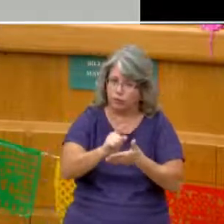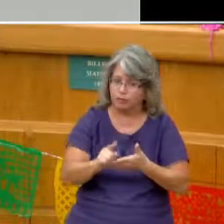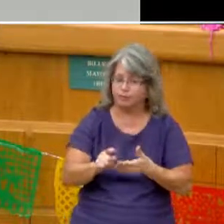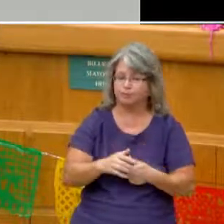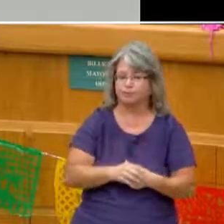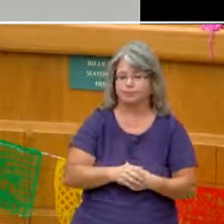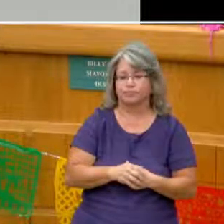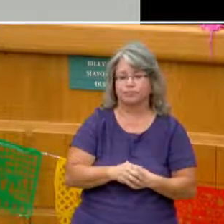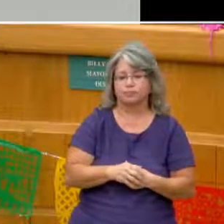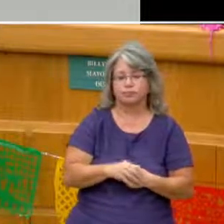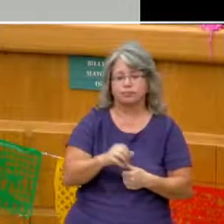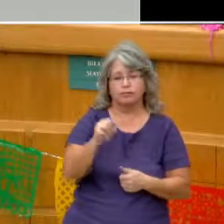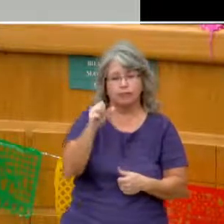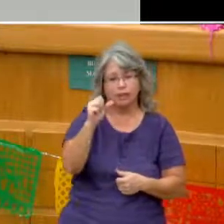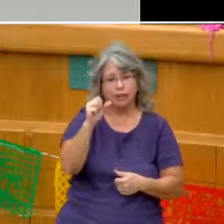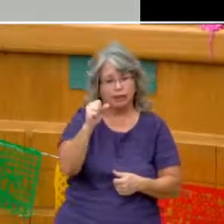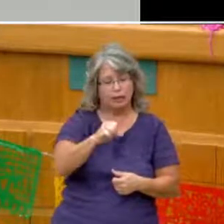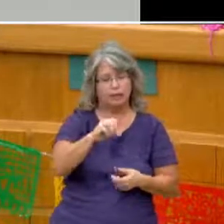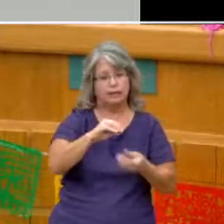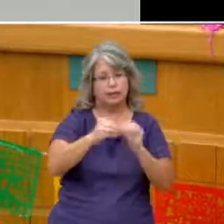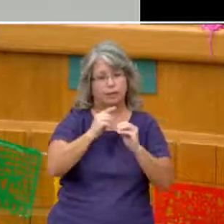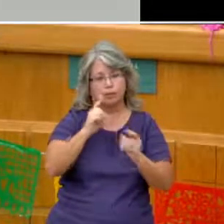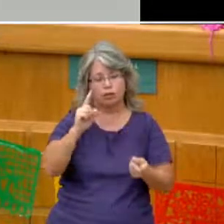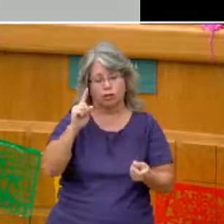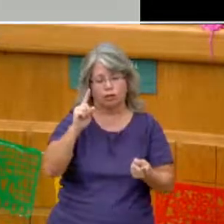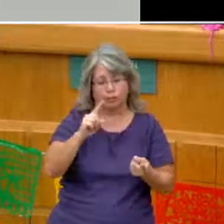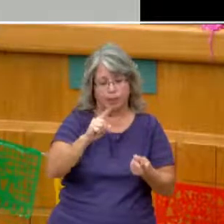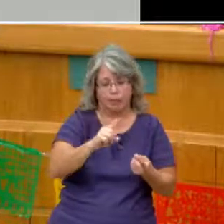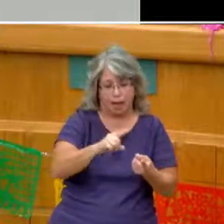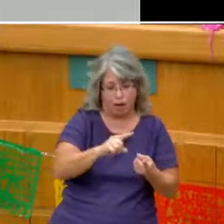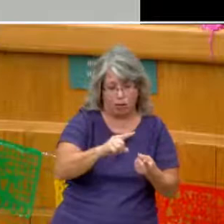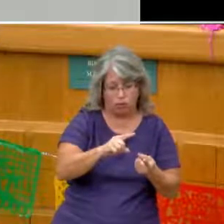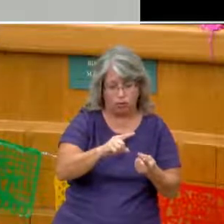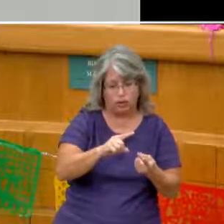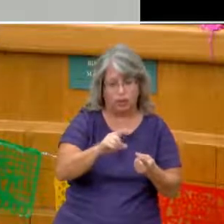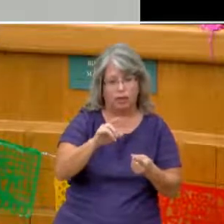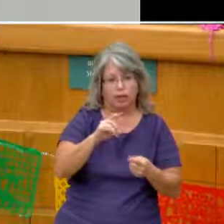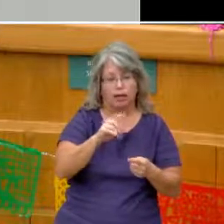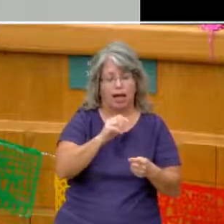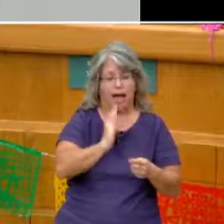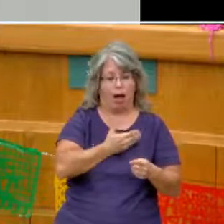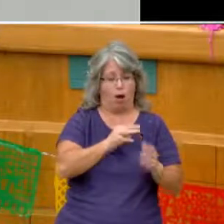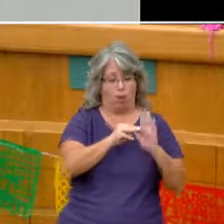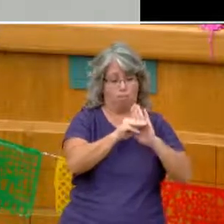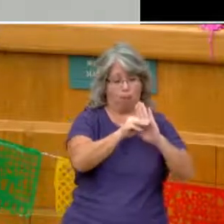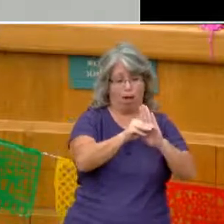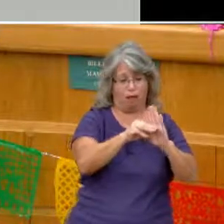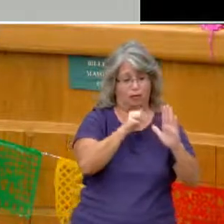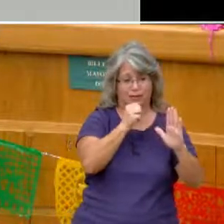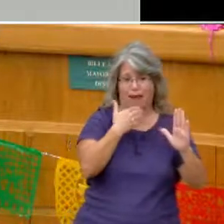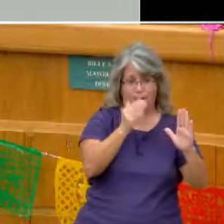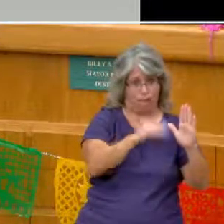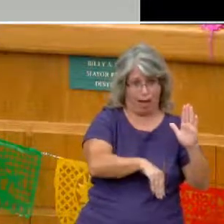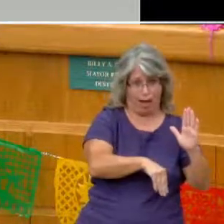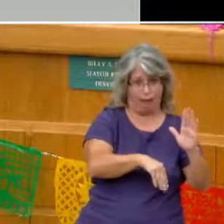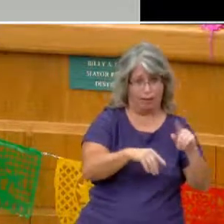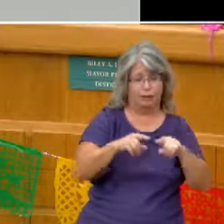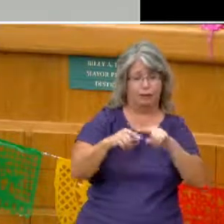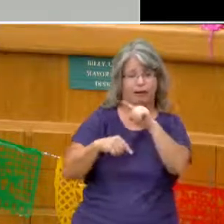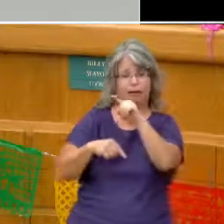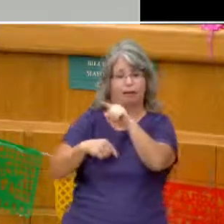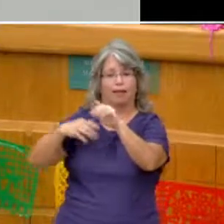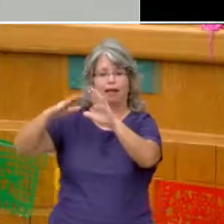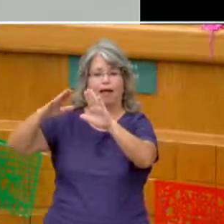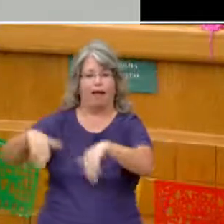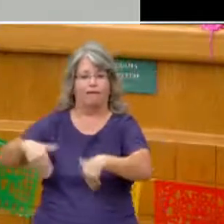it's probably actually something that's happening, the model's not a bad fit. It's just the data hasn't been counted to the point where it's going to